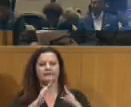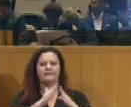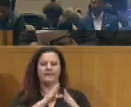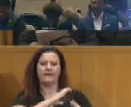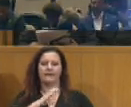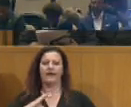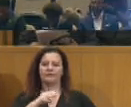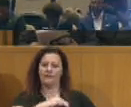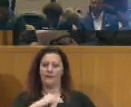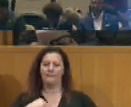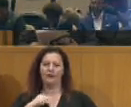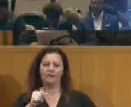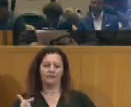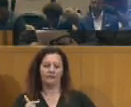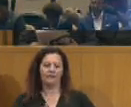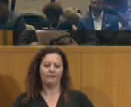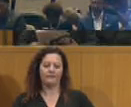North Carolina